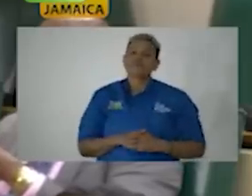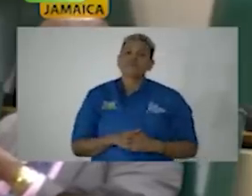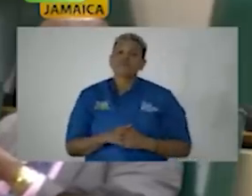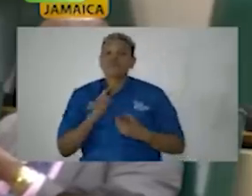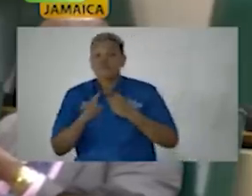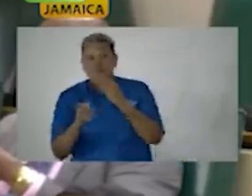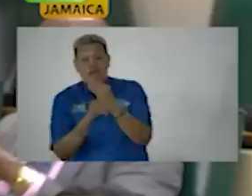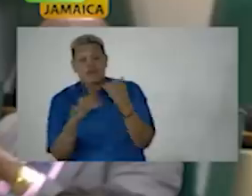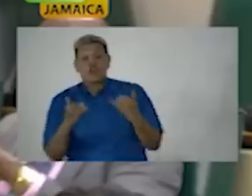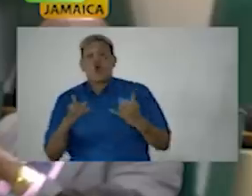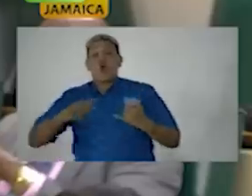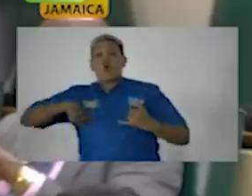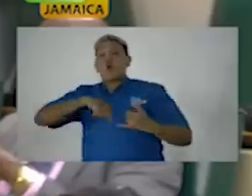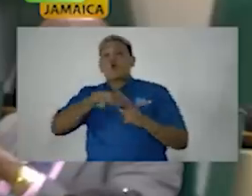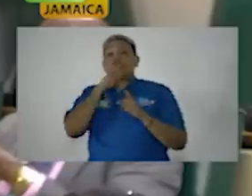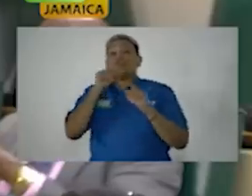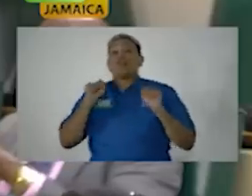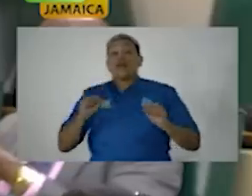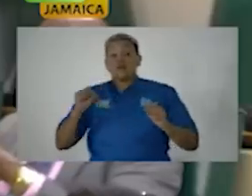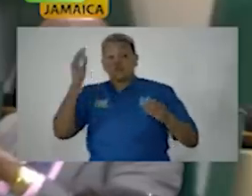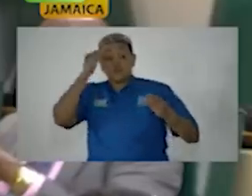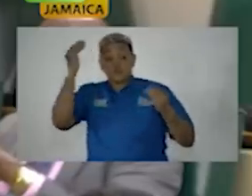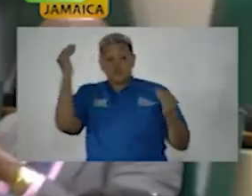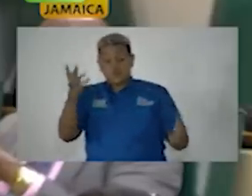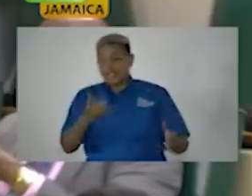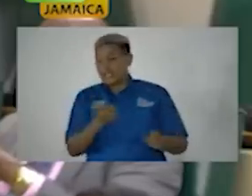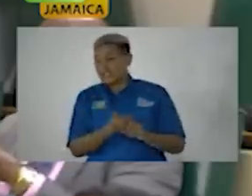But Madam Speaker, we are able to say that